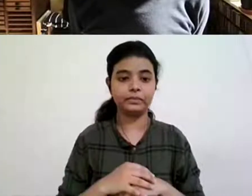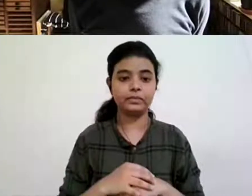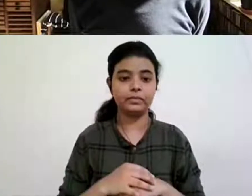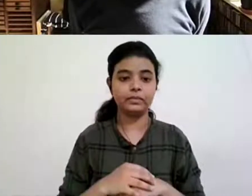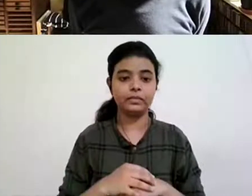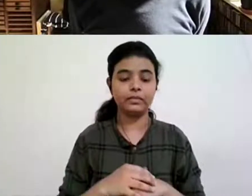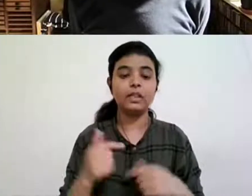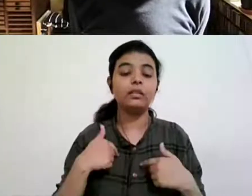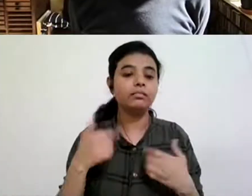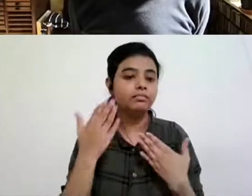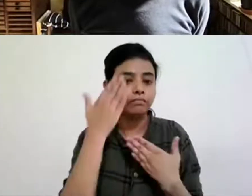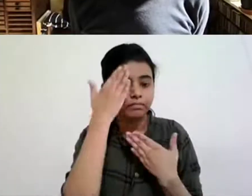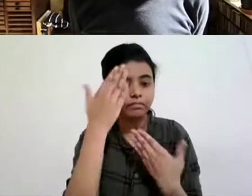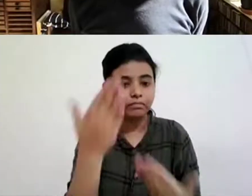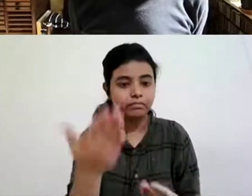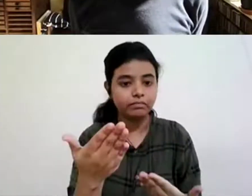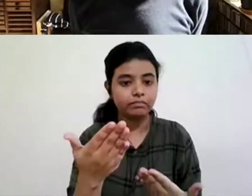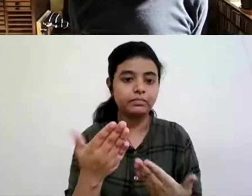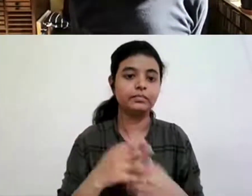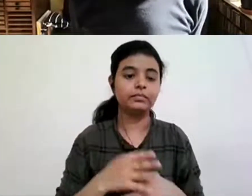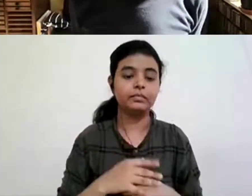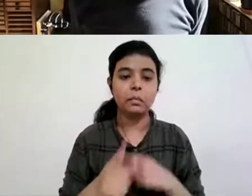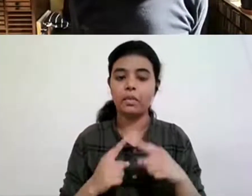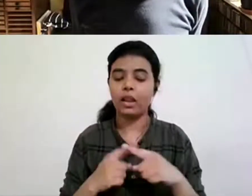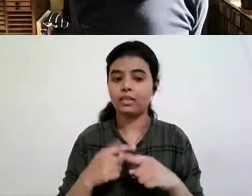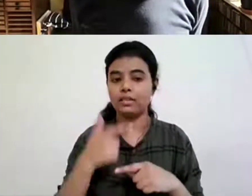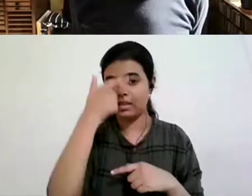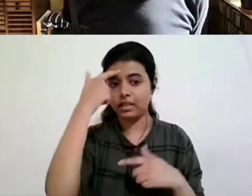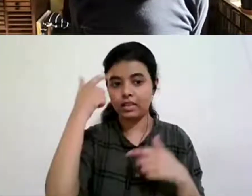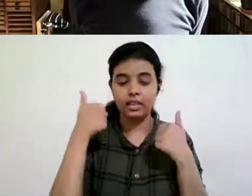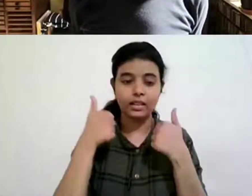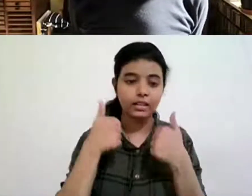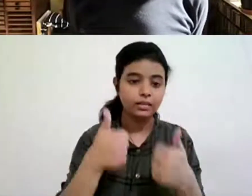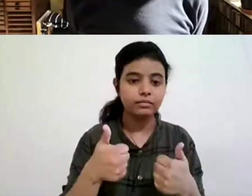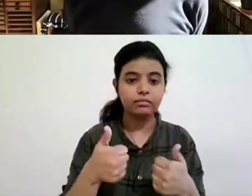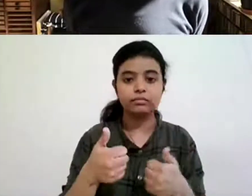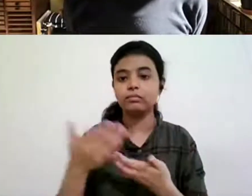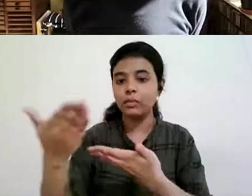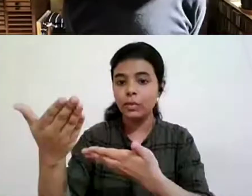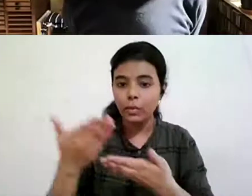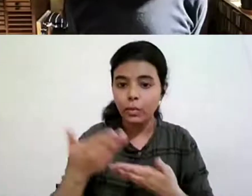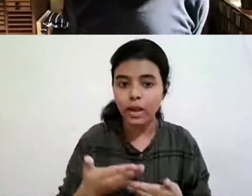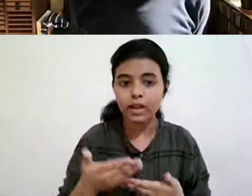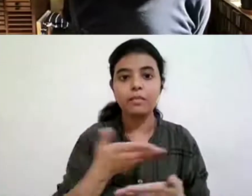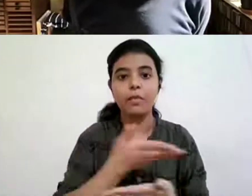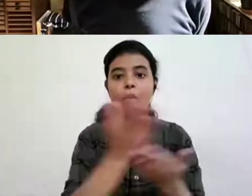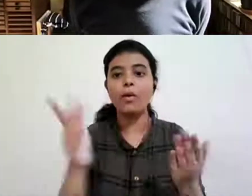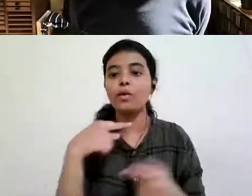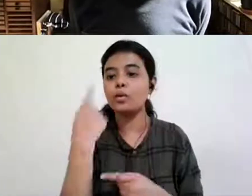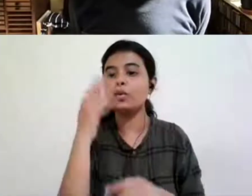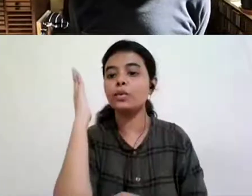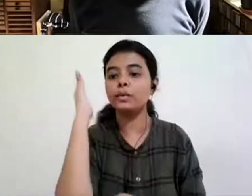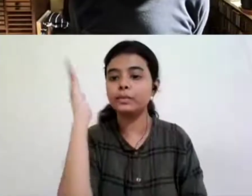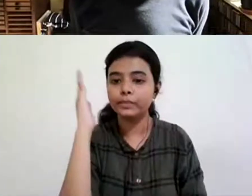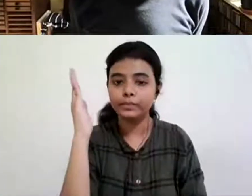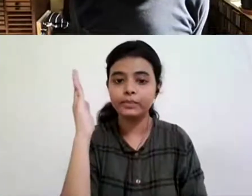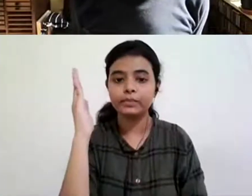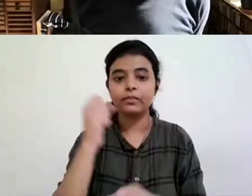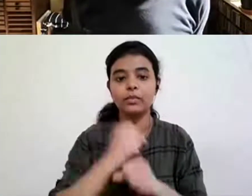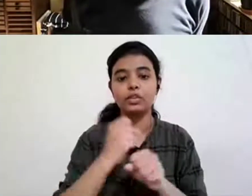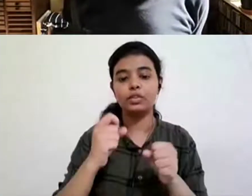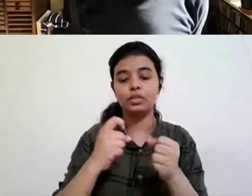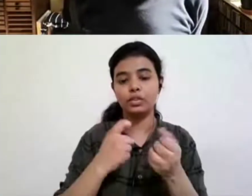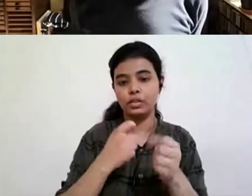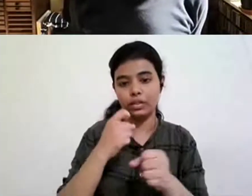great pleasure and honor to welcome and introduce to you all today Professor Gregor